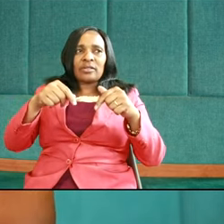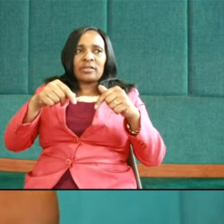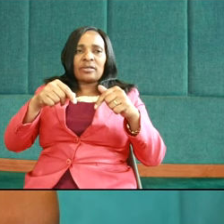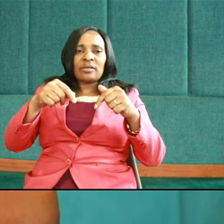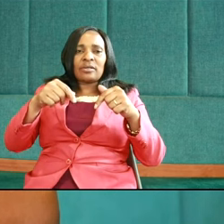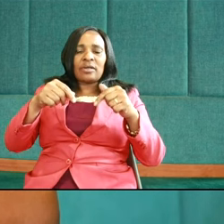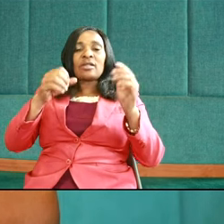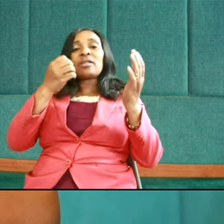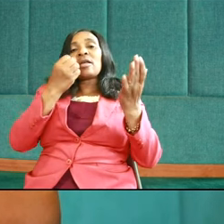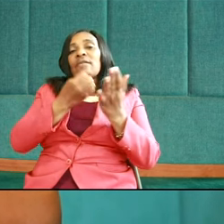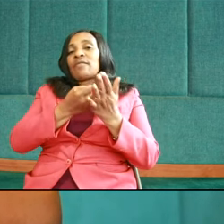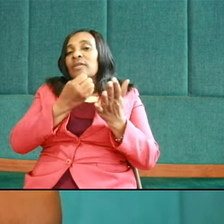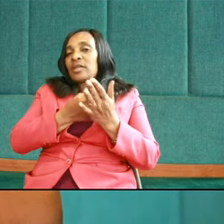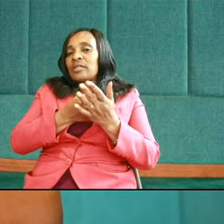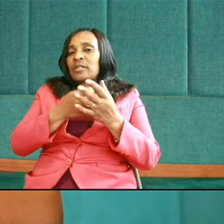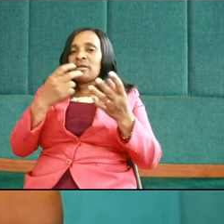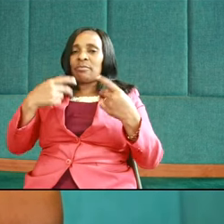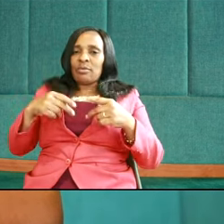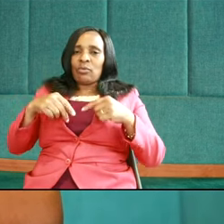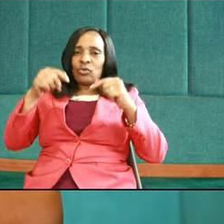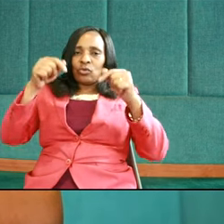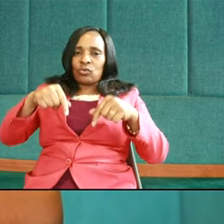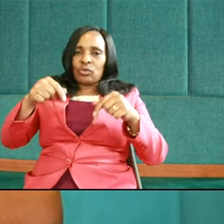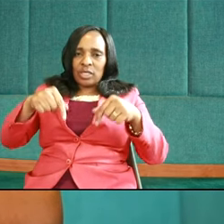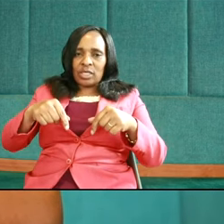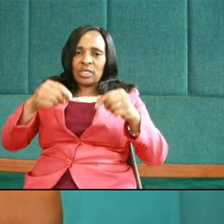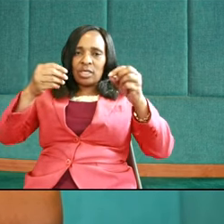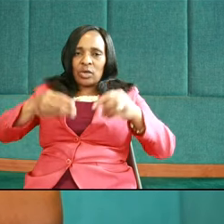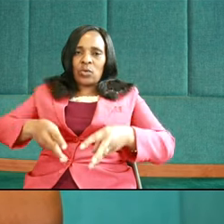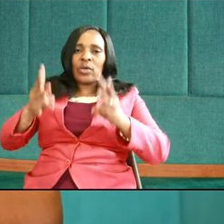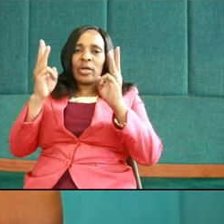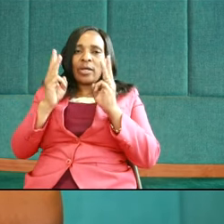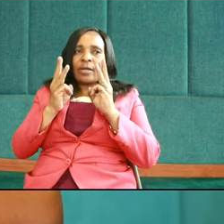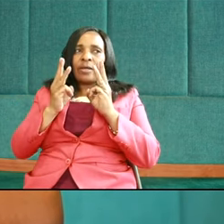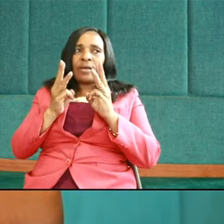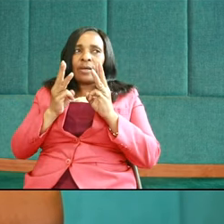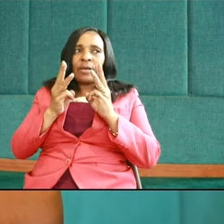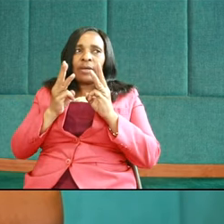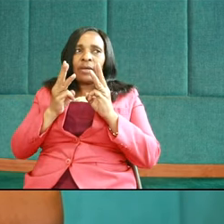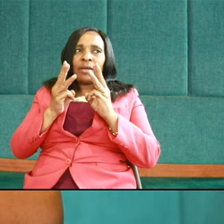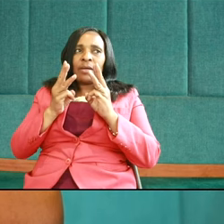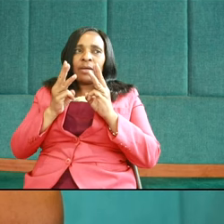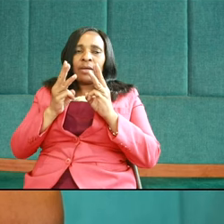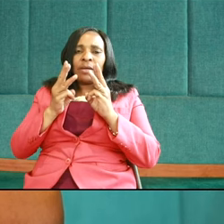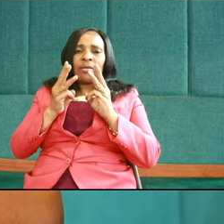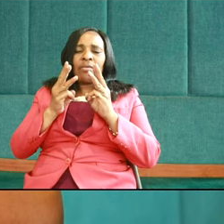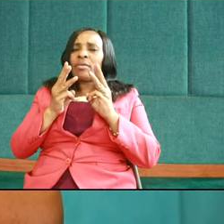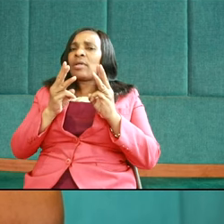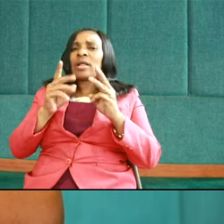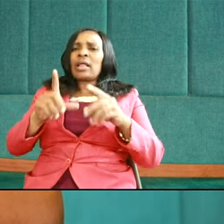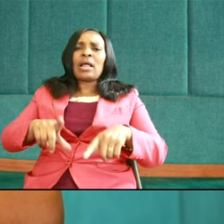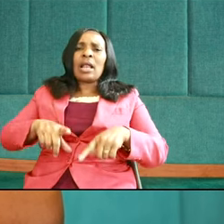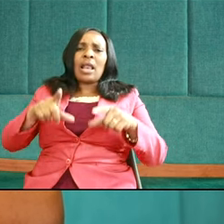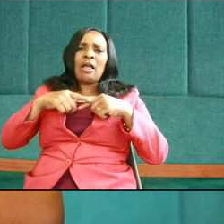this is evident in people today, the way they, you're light with God. You can come to church, of